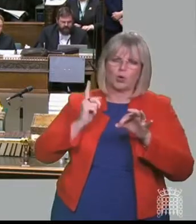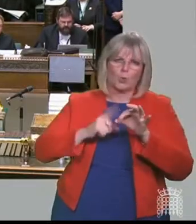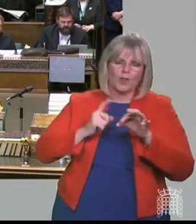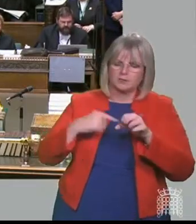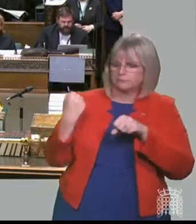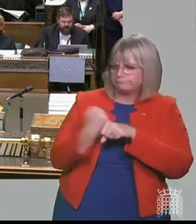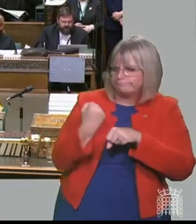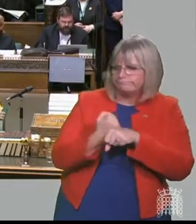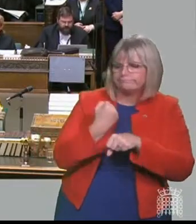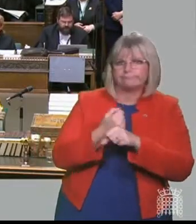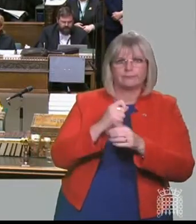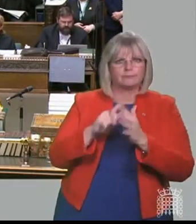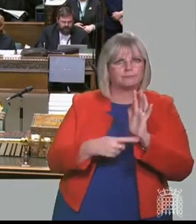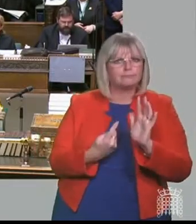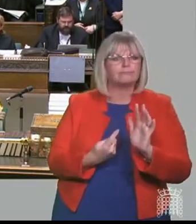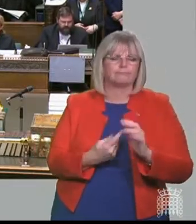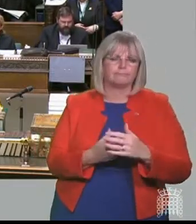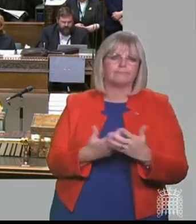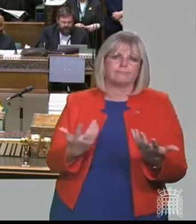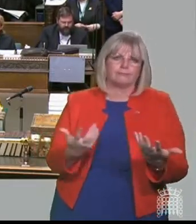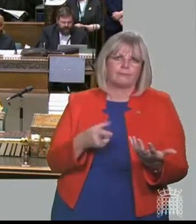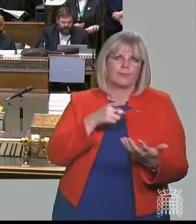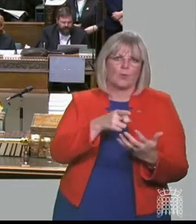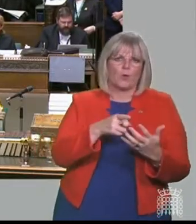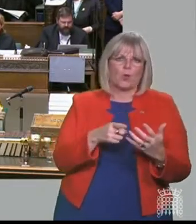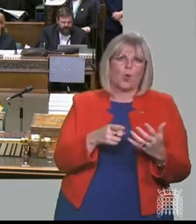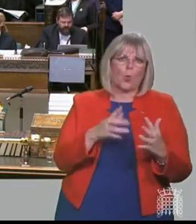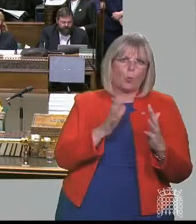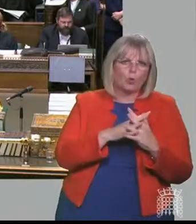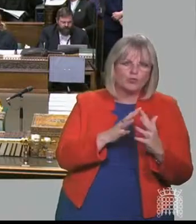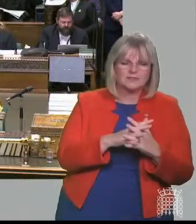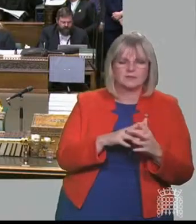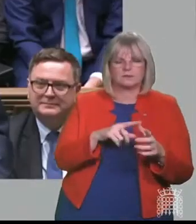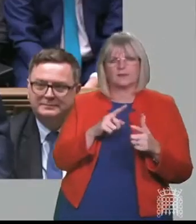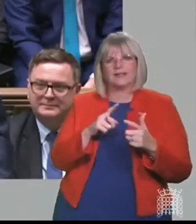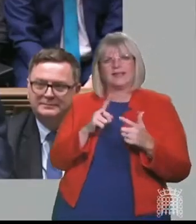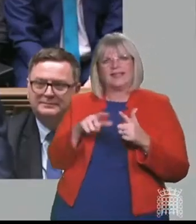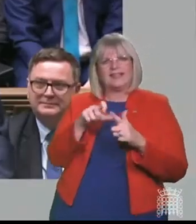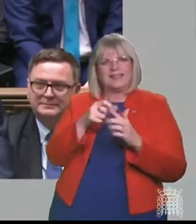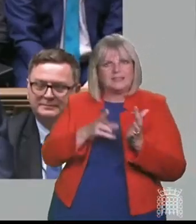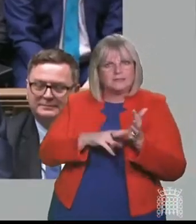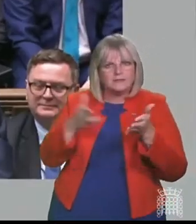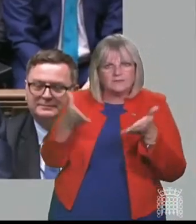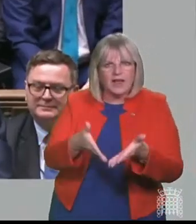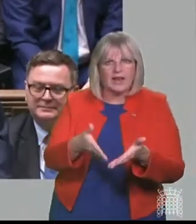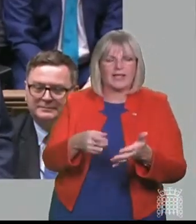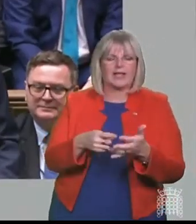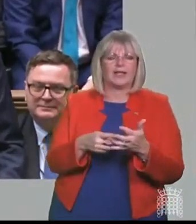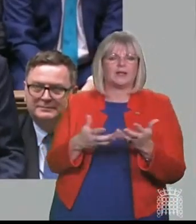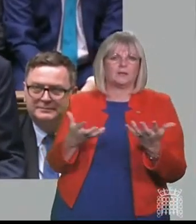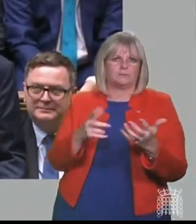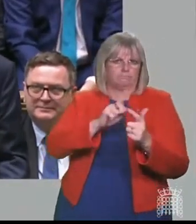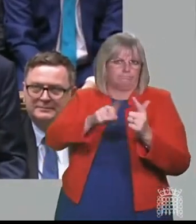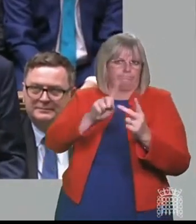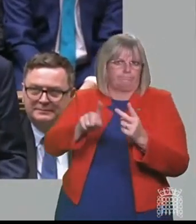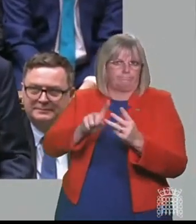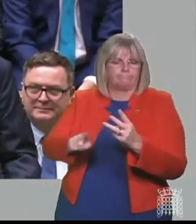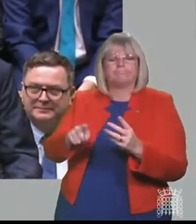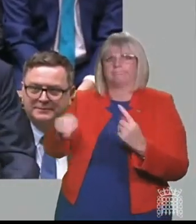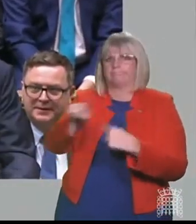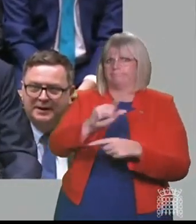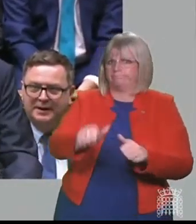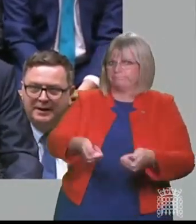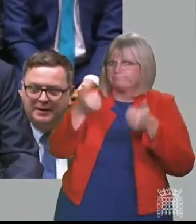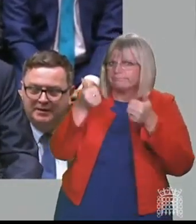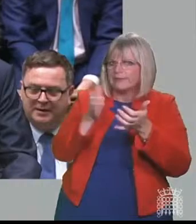communities such as Bolsover, Monmouthshire, Warrington and Eden Valley, all of which have particularly effective local MPs